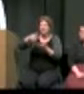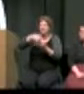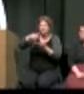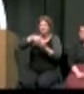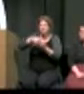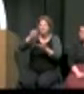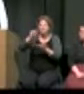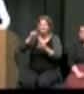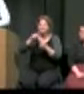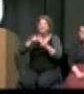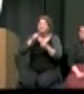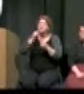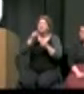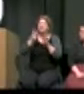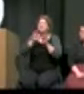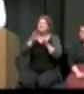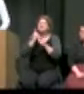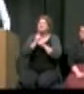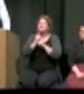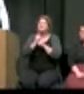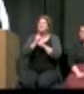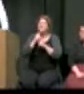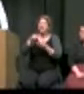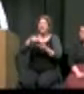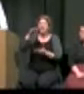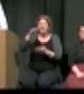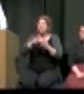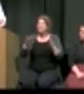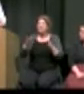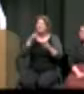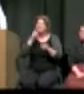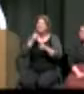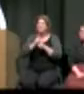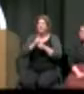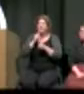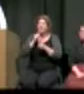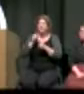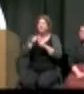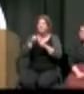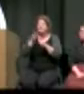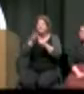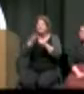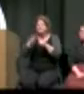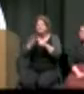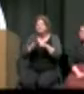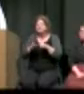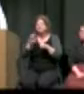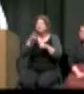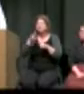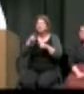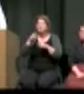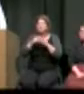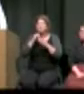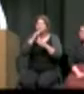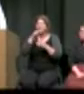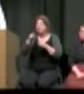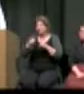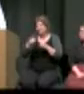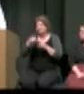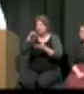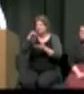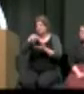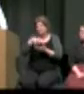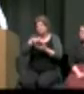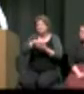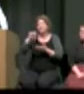the height wasn't going to fit, and then the width wasn't going to fit either if we didn't chip just a little bit of the existing rock. So got that out